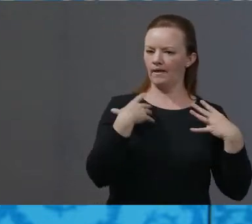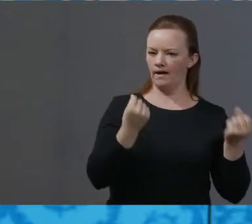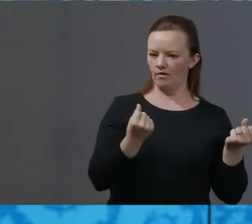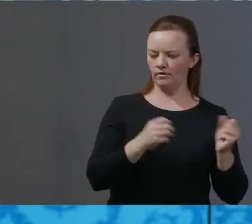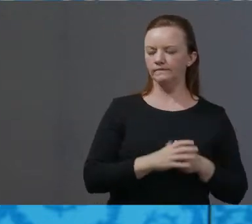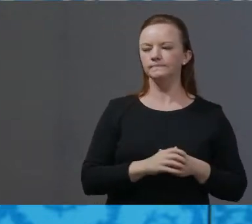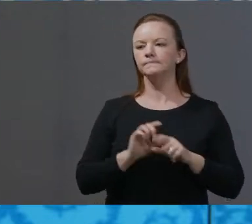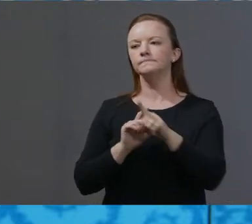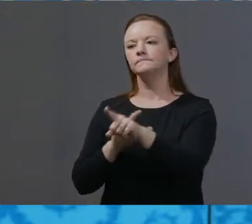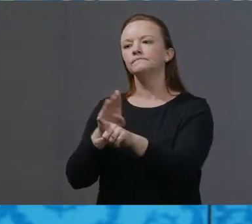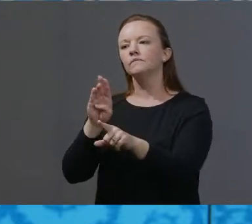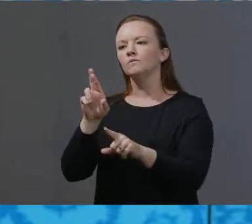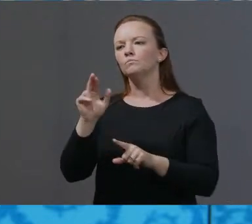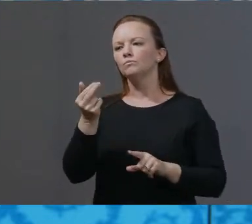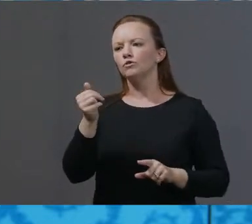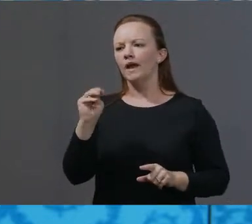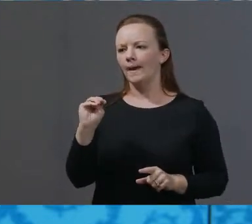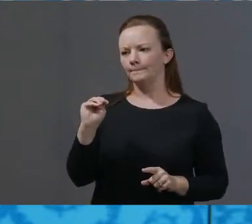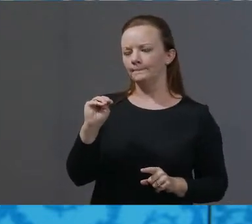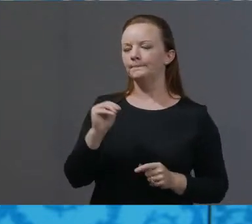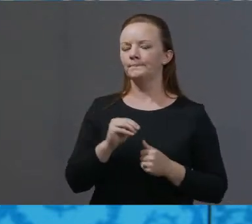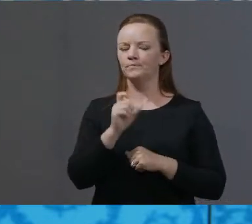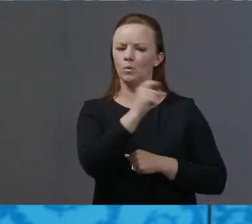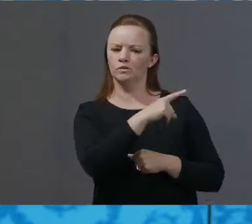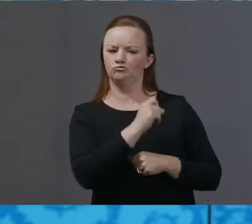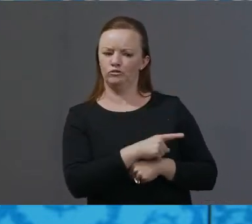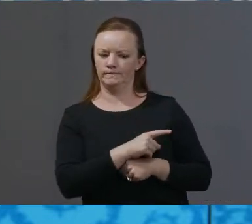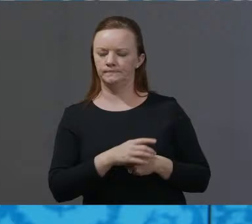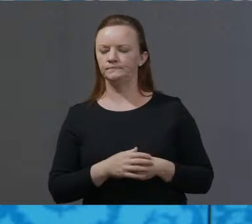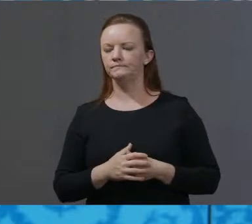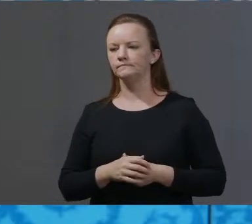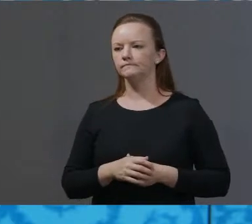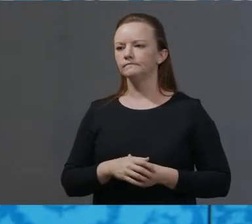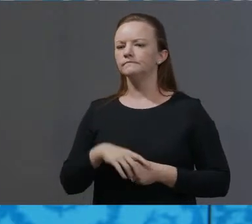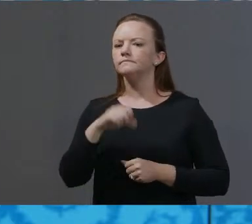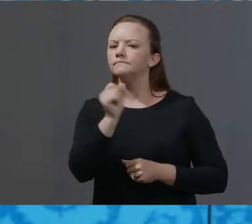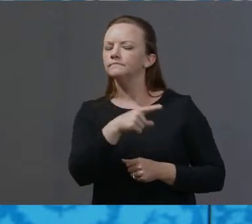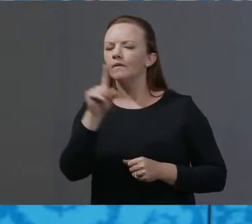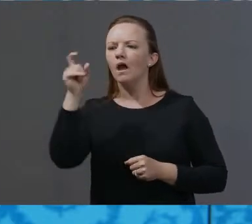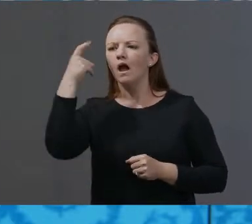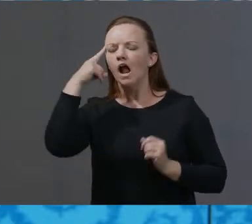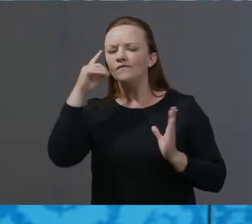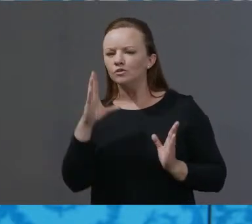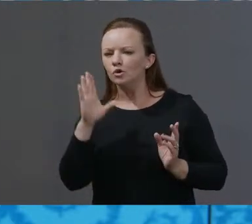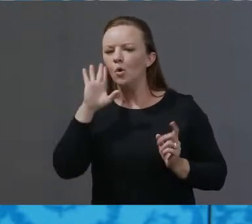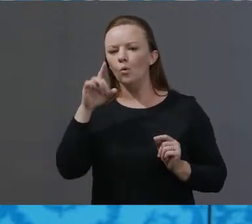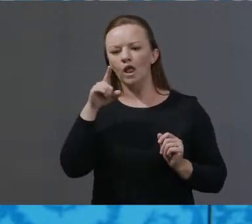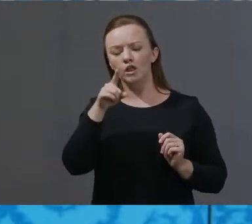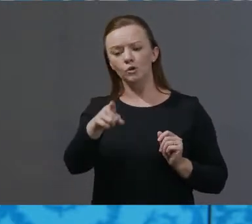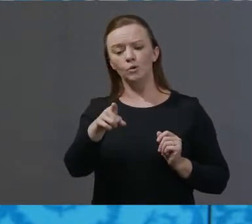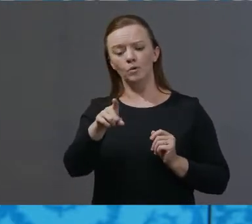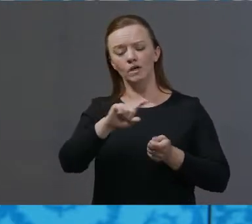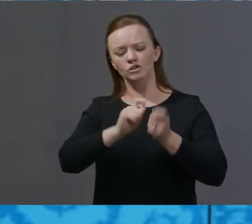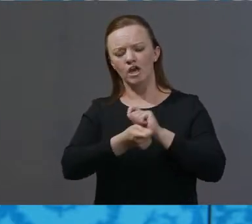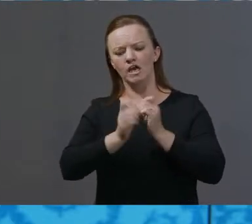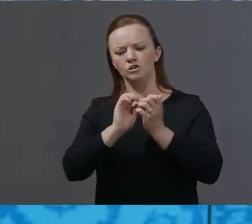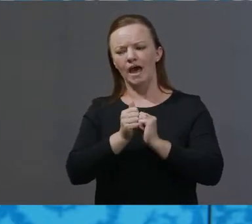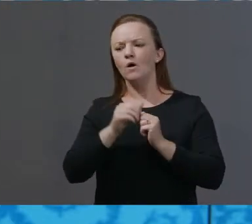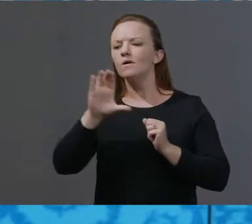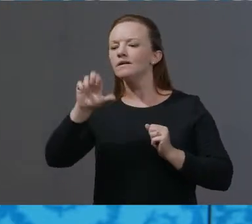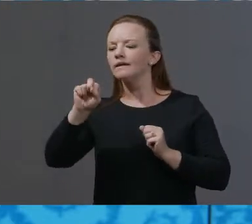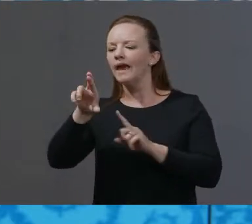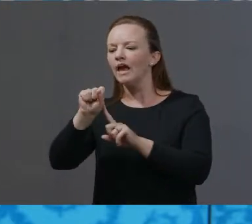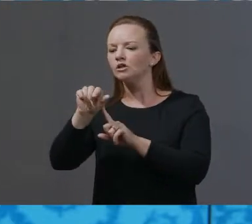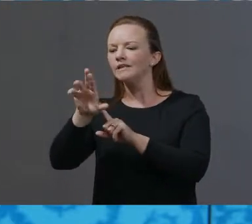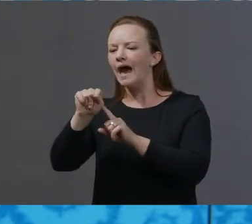Thank you. Question for the governor and then Dr. Christ. Governor, will you be redistributing the CARES Act money